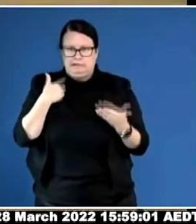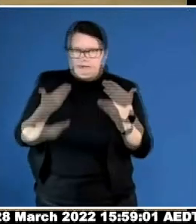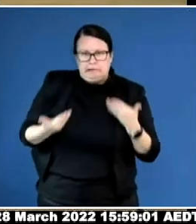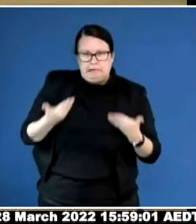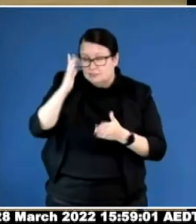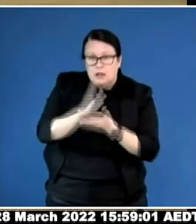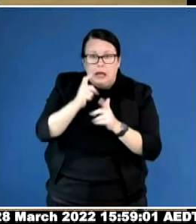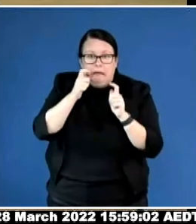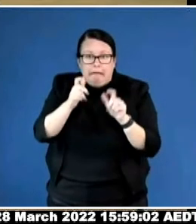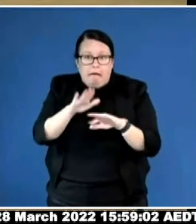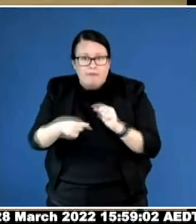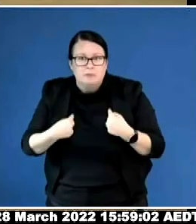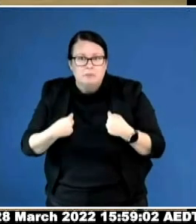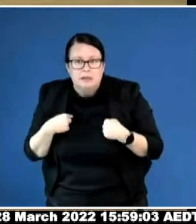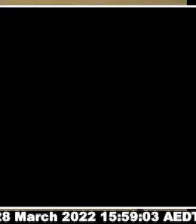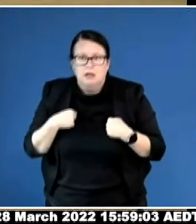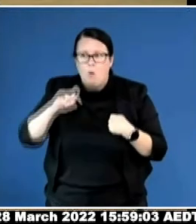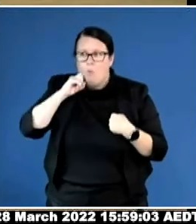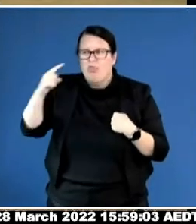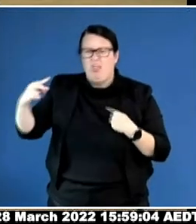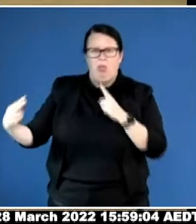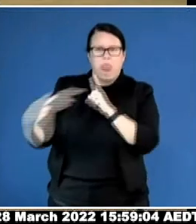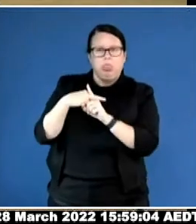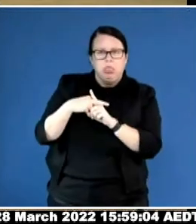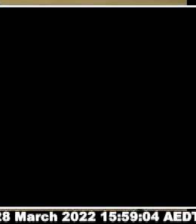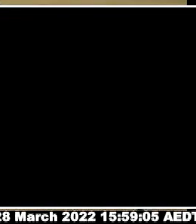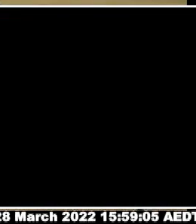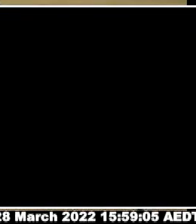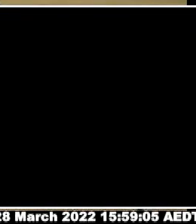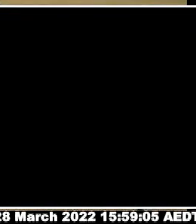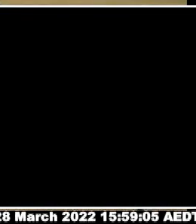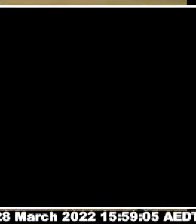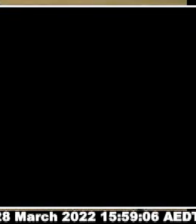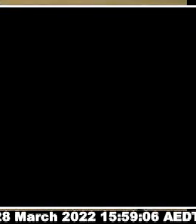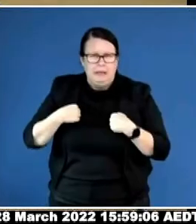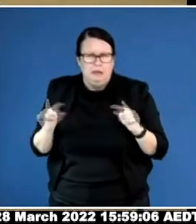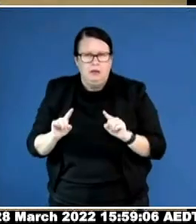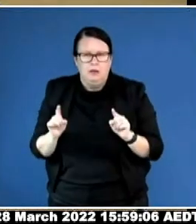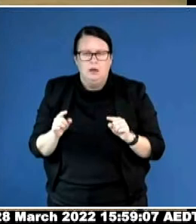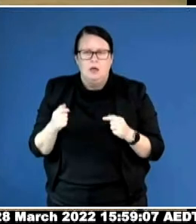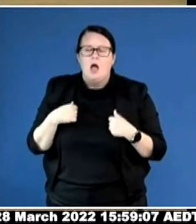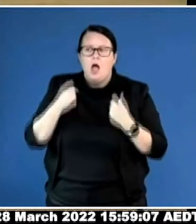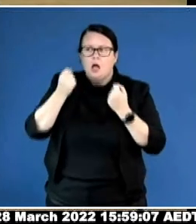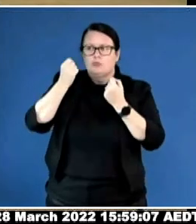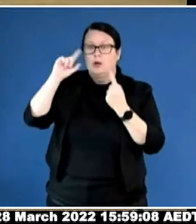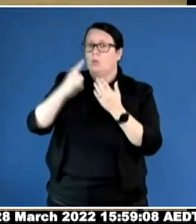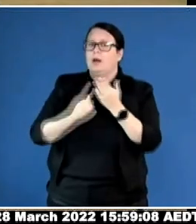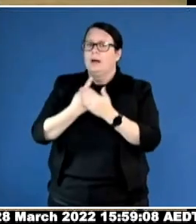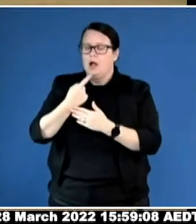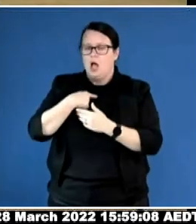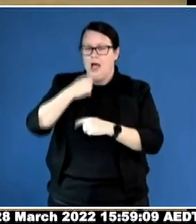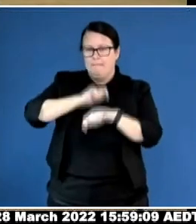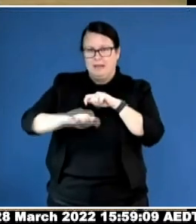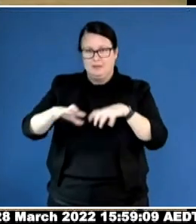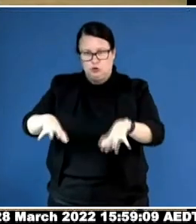do you really care about me? Are they going to try to get me back somehow? I've realised that maybe what's happening is I'm